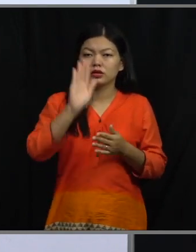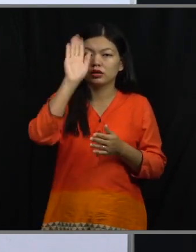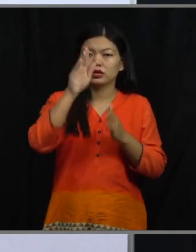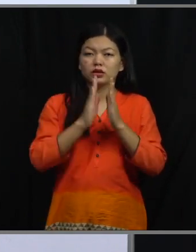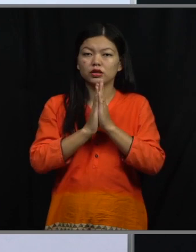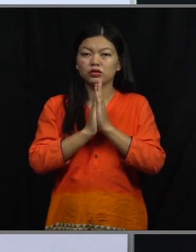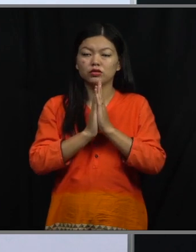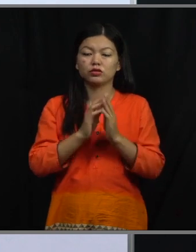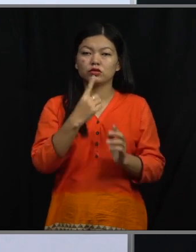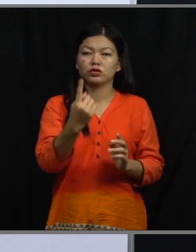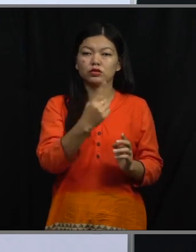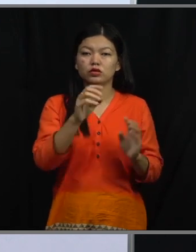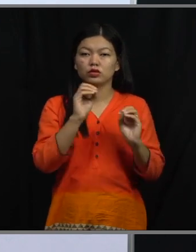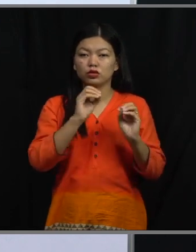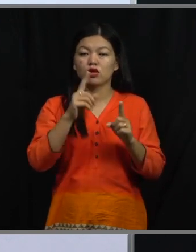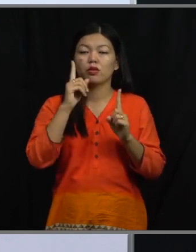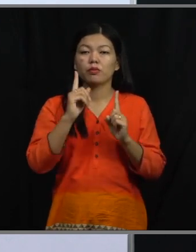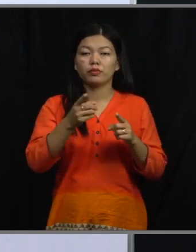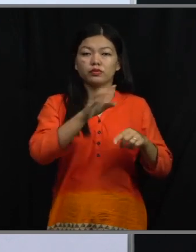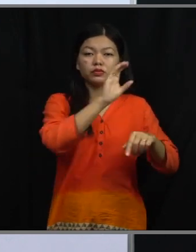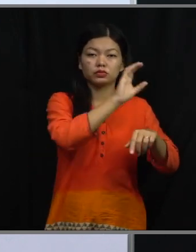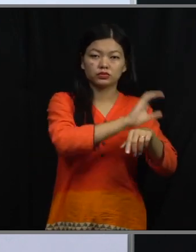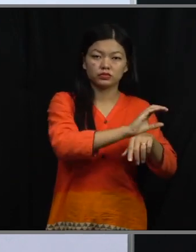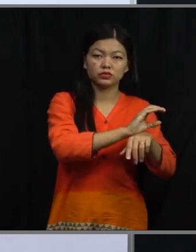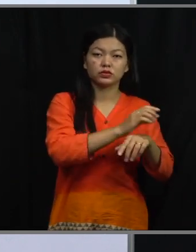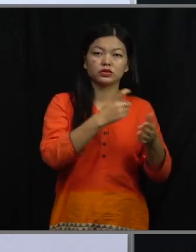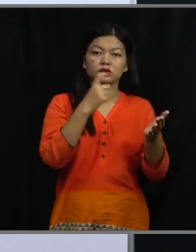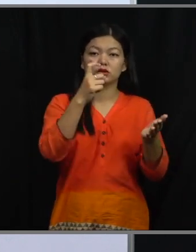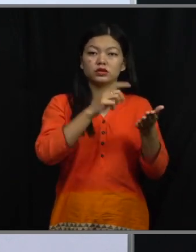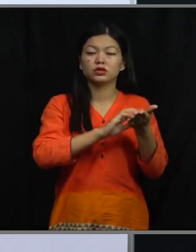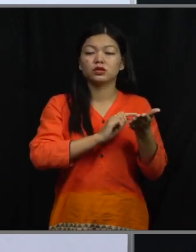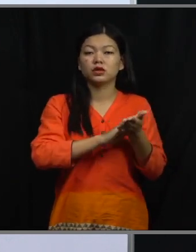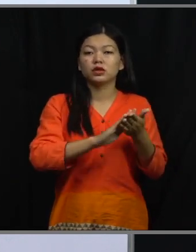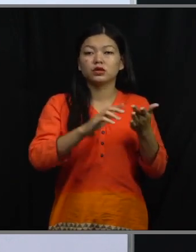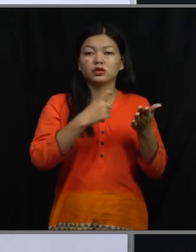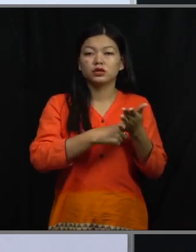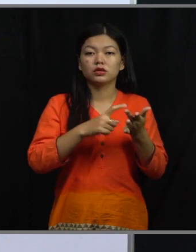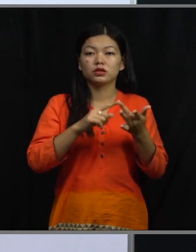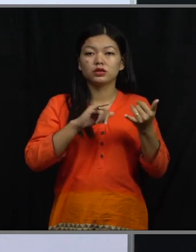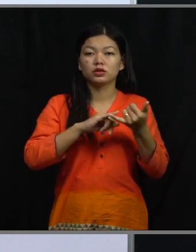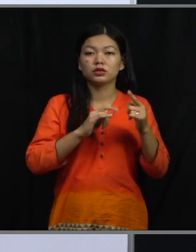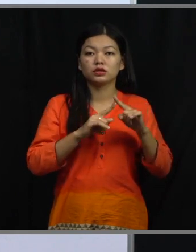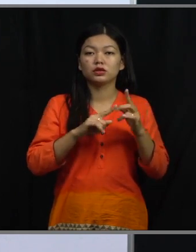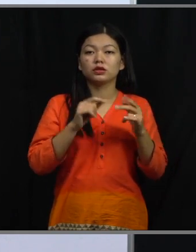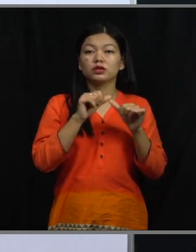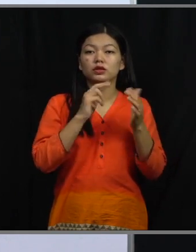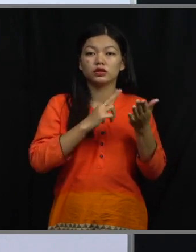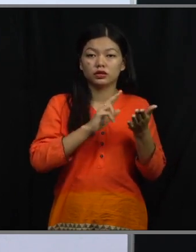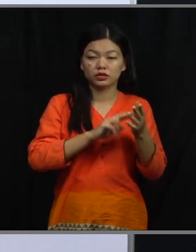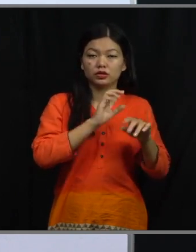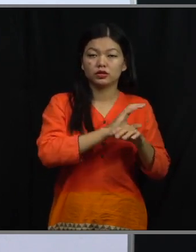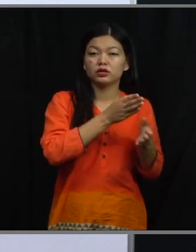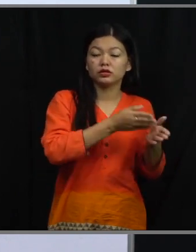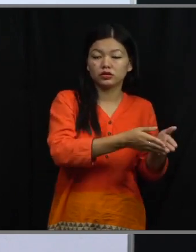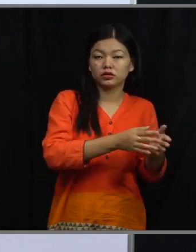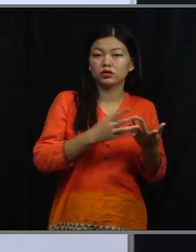with the young ones, and then they coexist with each other, you know, and in that way, you know, there is harmony in the family. But what happened